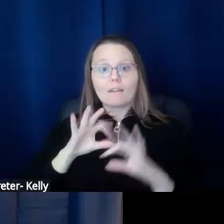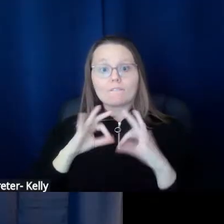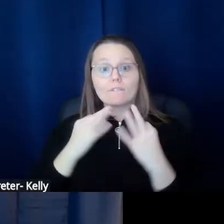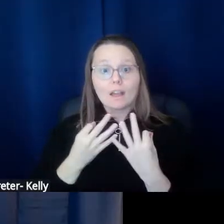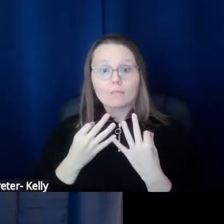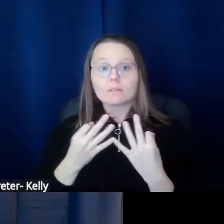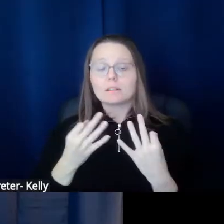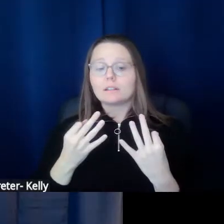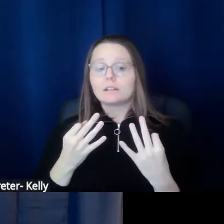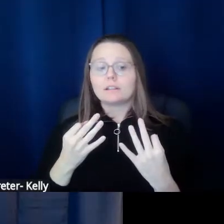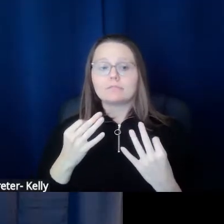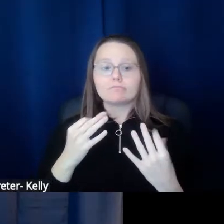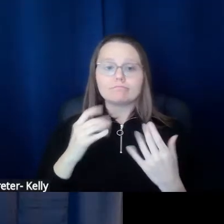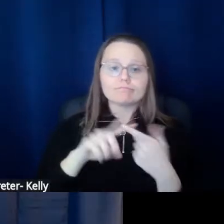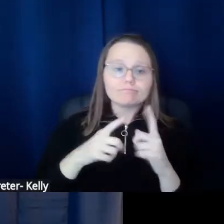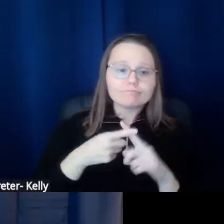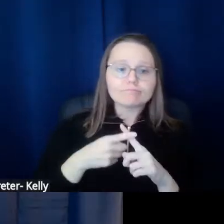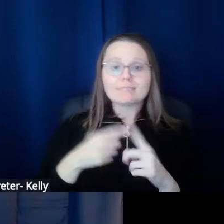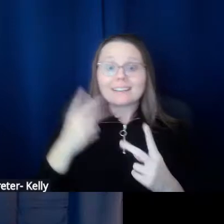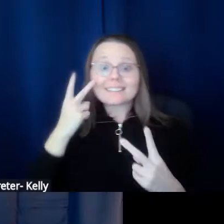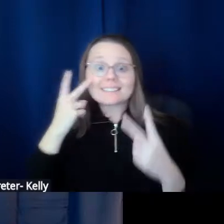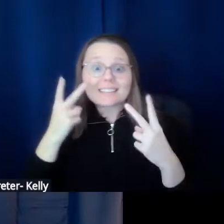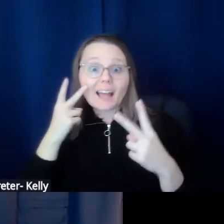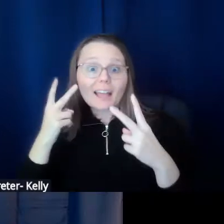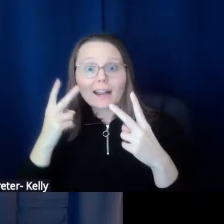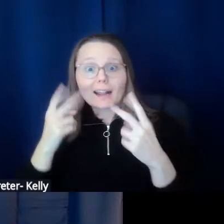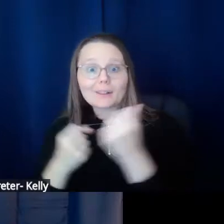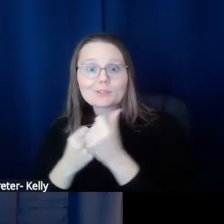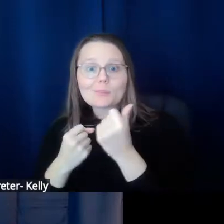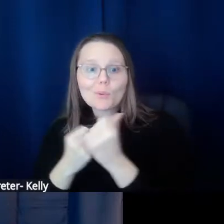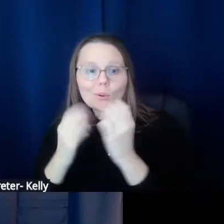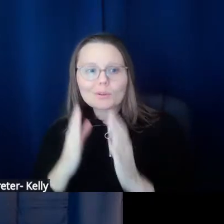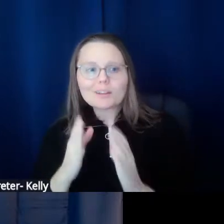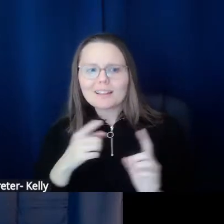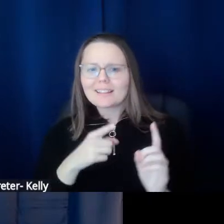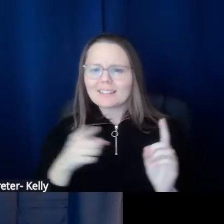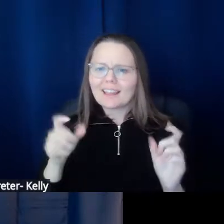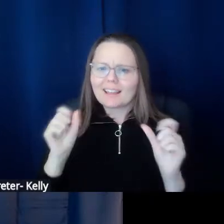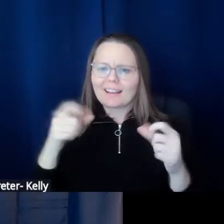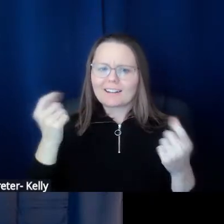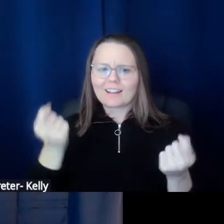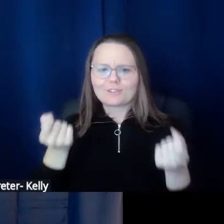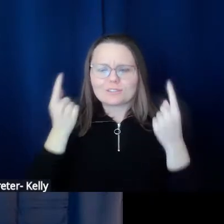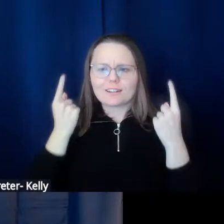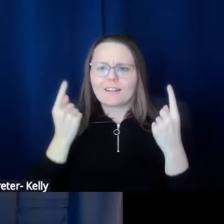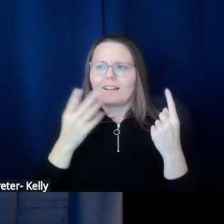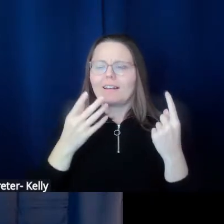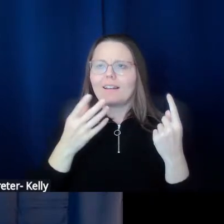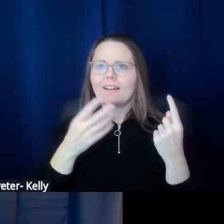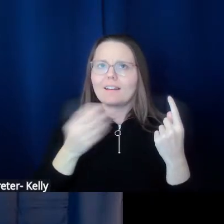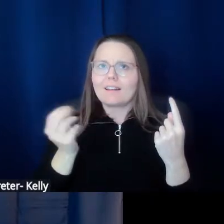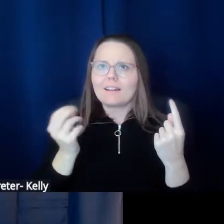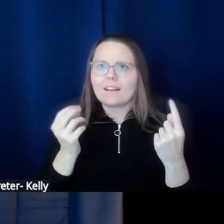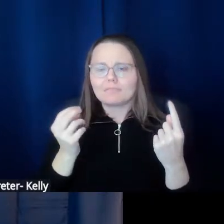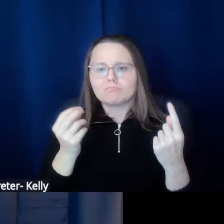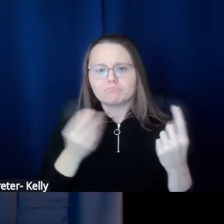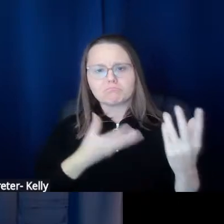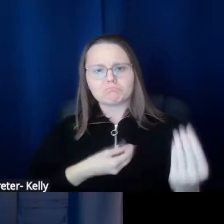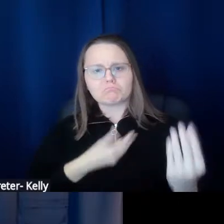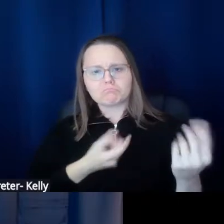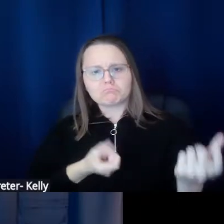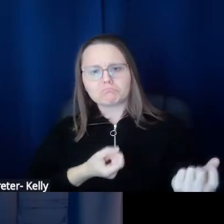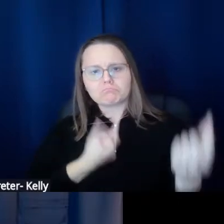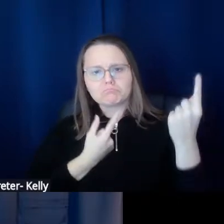and sighted supporters, as I like to call them, can understand and be empathetic and